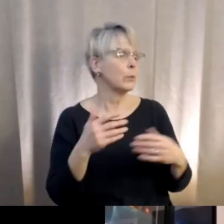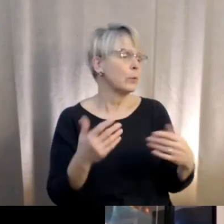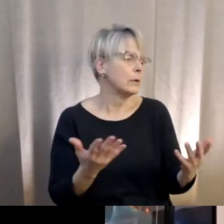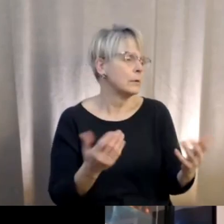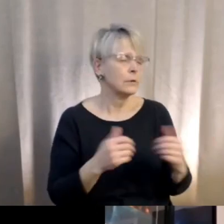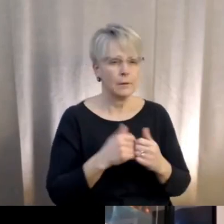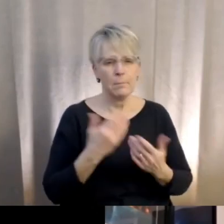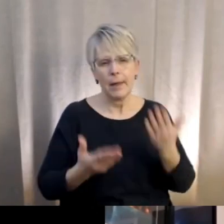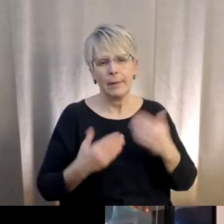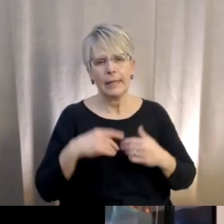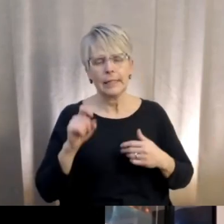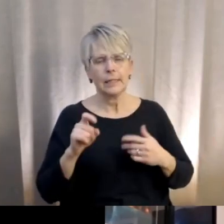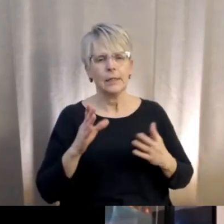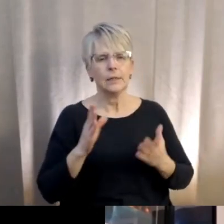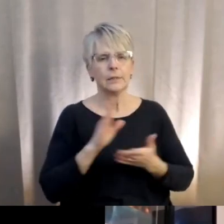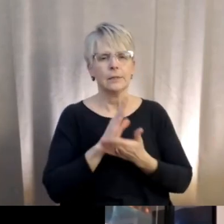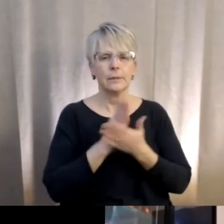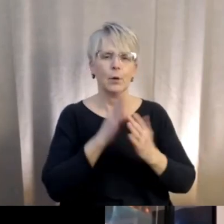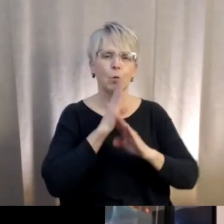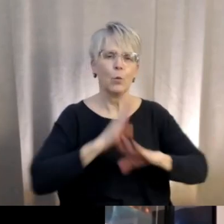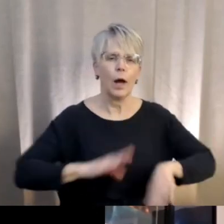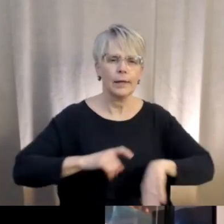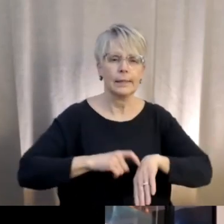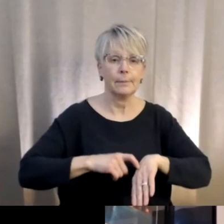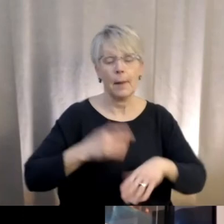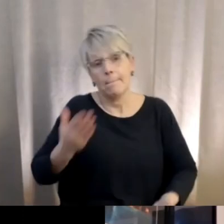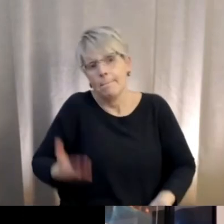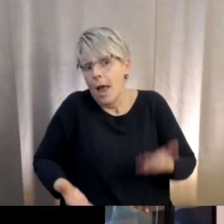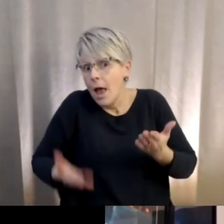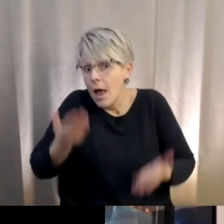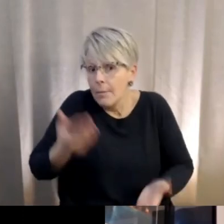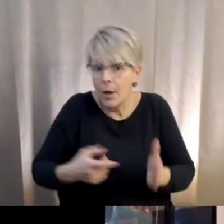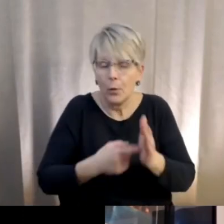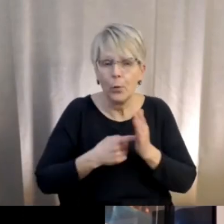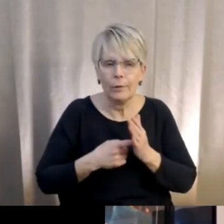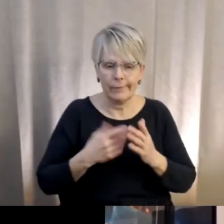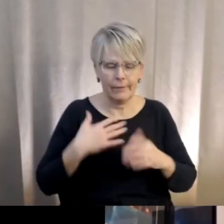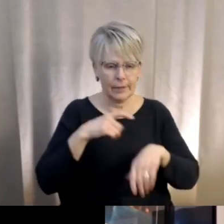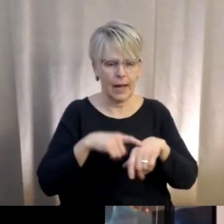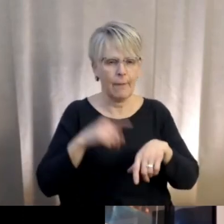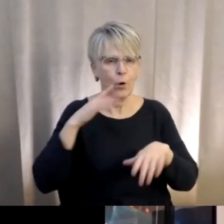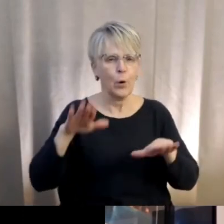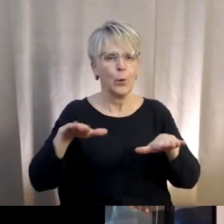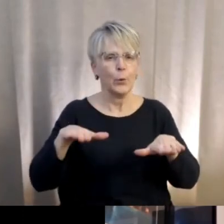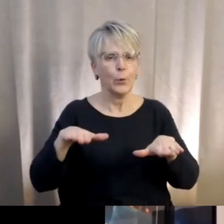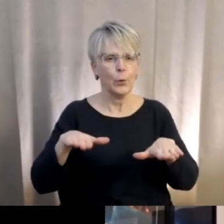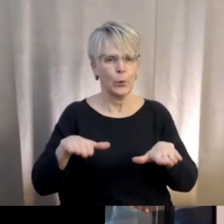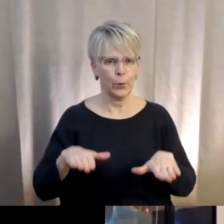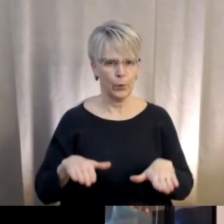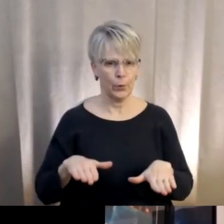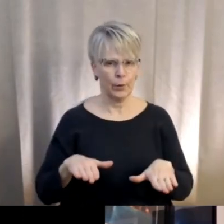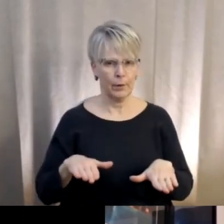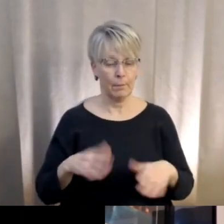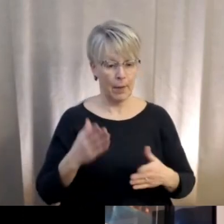might need some quiet time, because another thing that might be required is, you know, a cool down period where, you know, a person